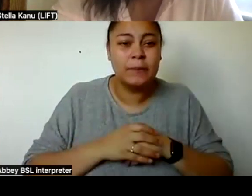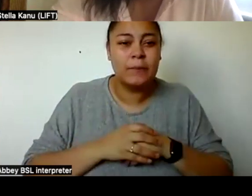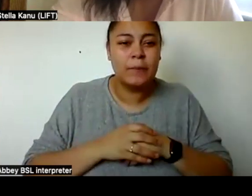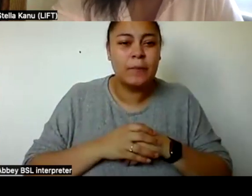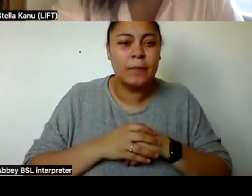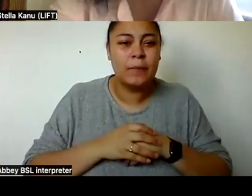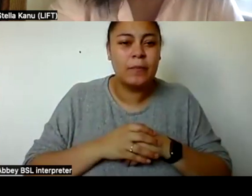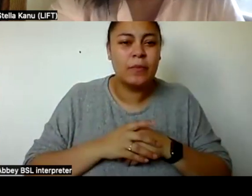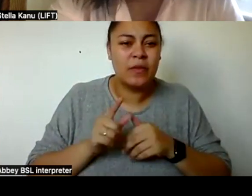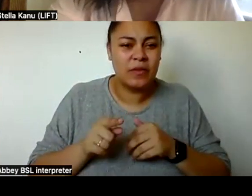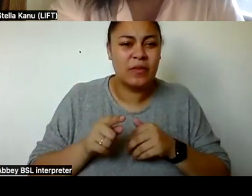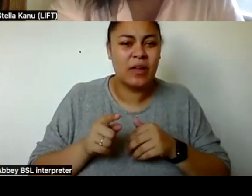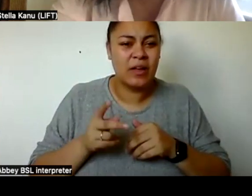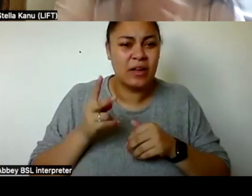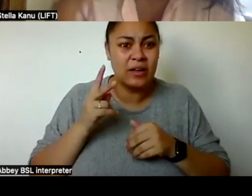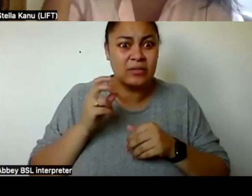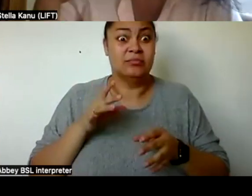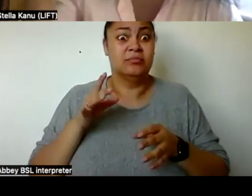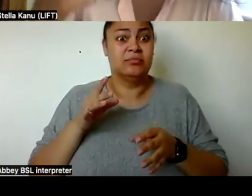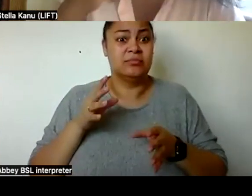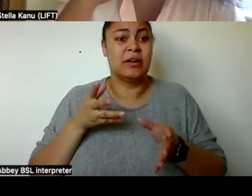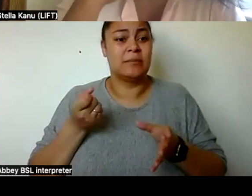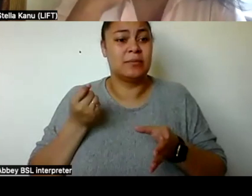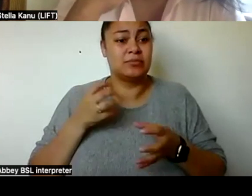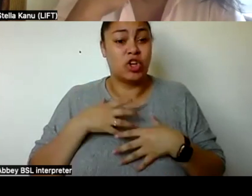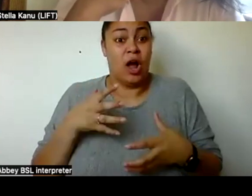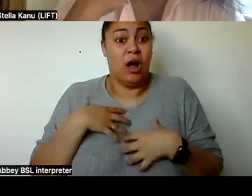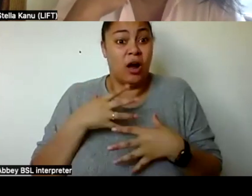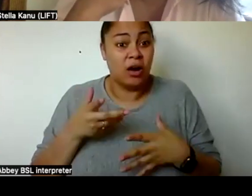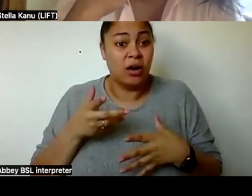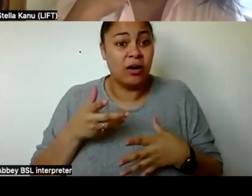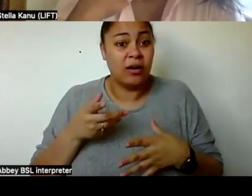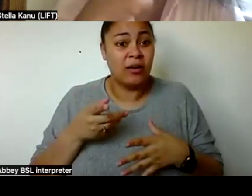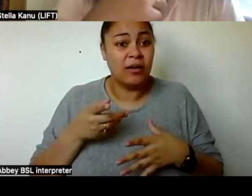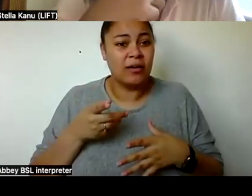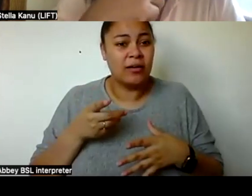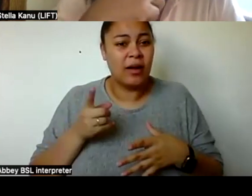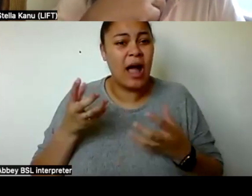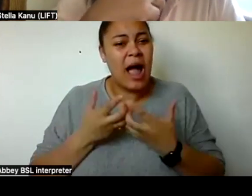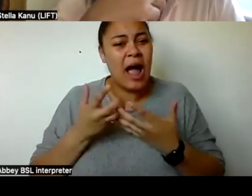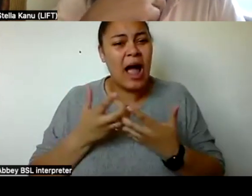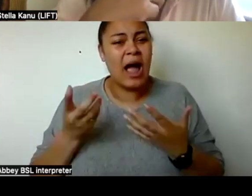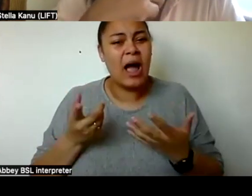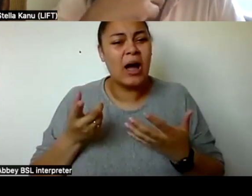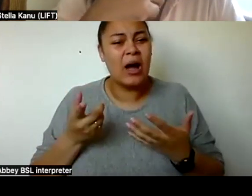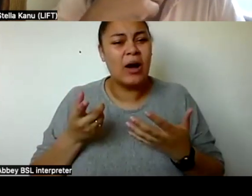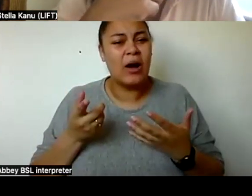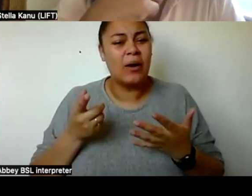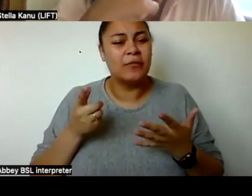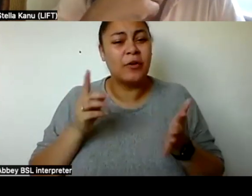of gave a sharp look, I guess, at how for